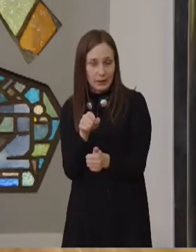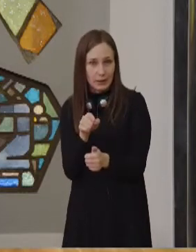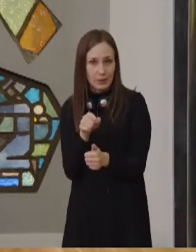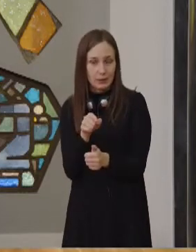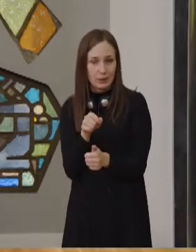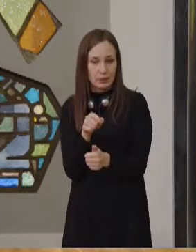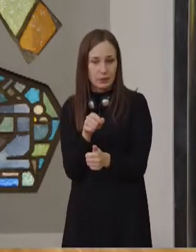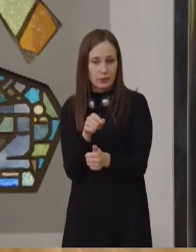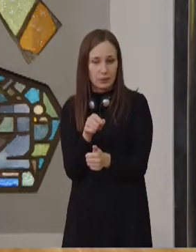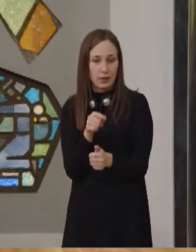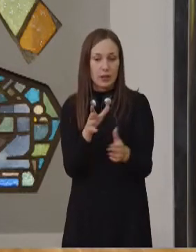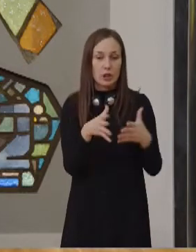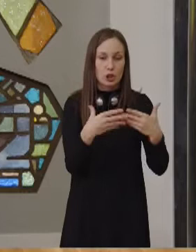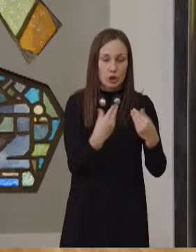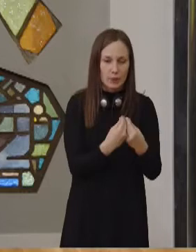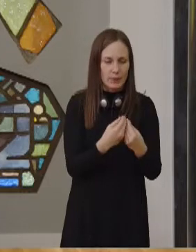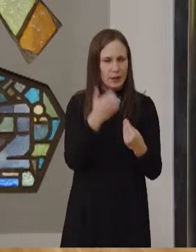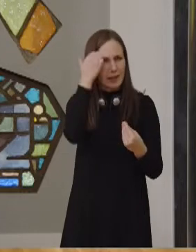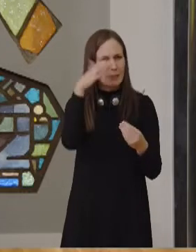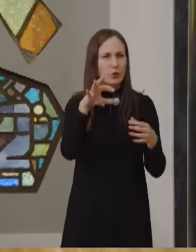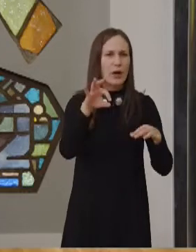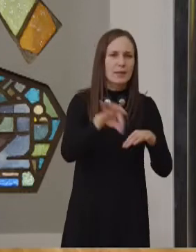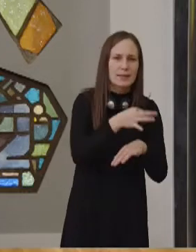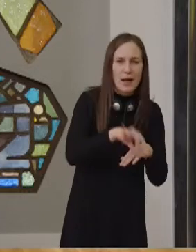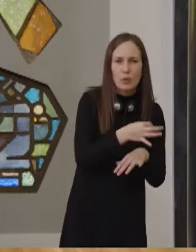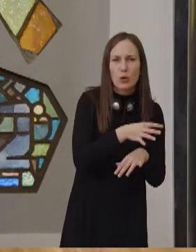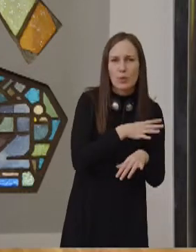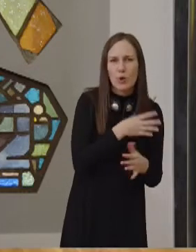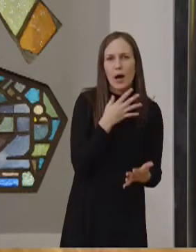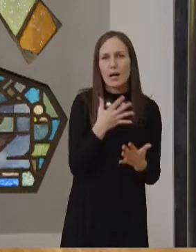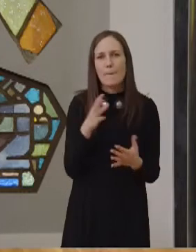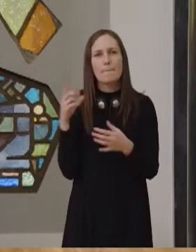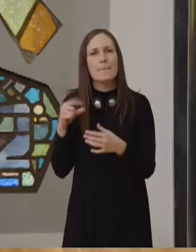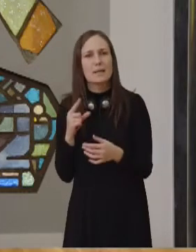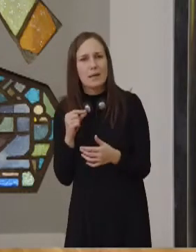And I can quote the LGBT community leaders that